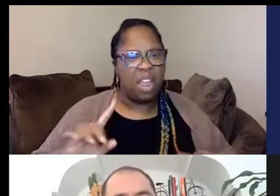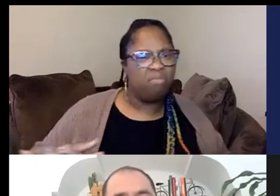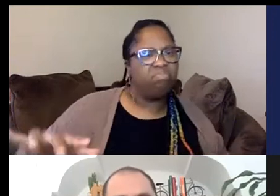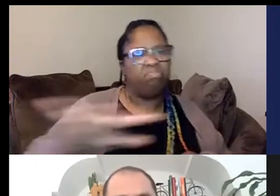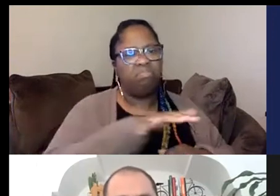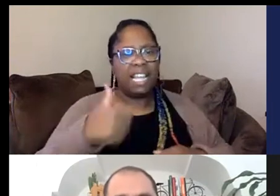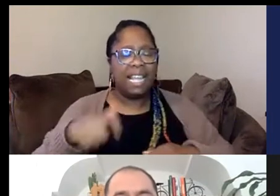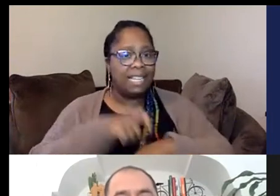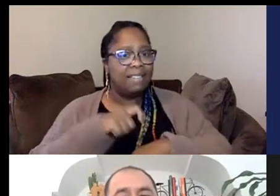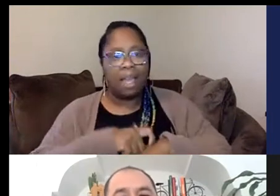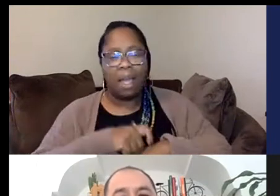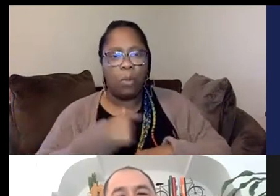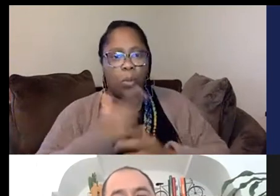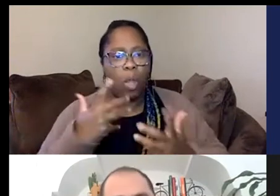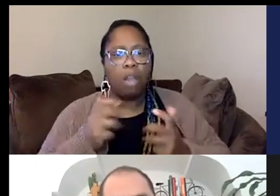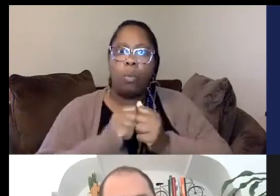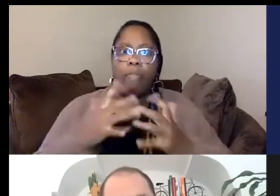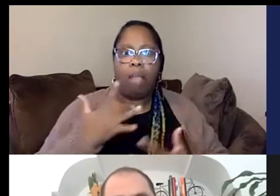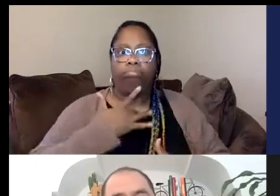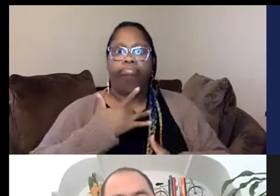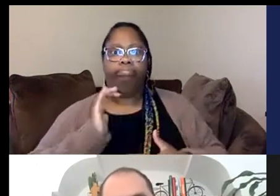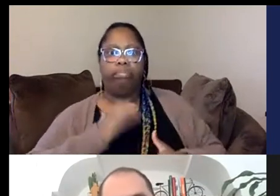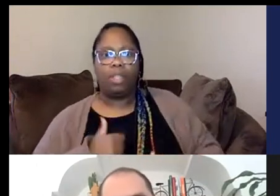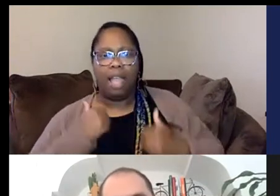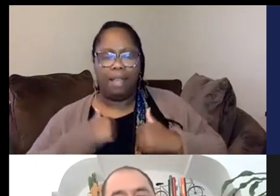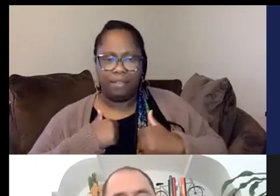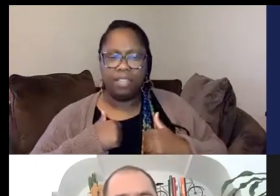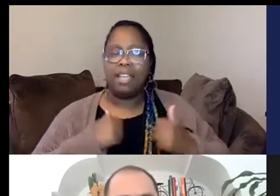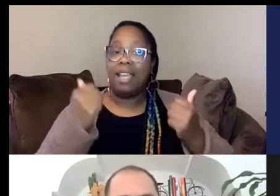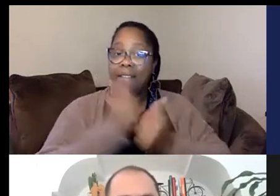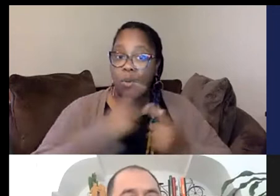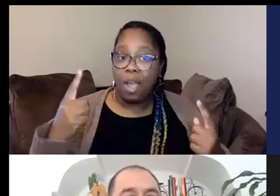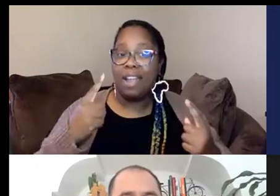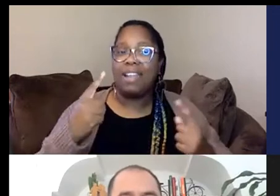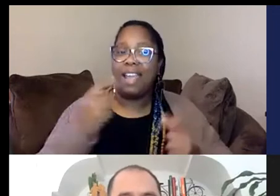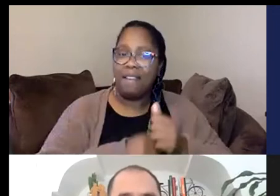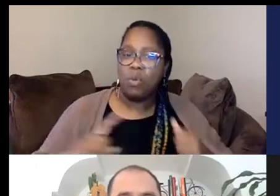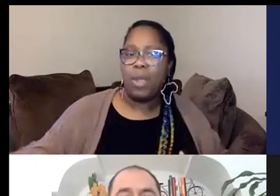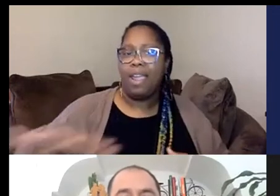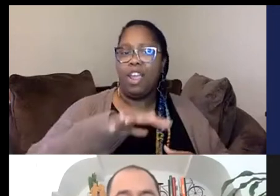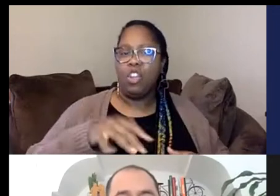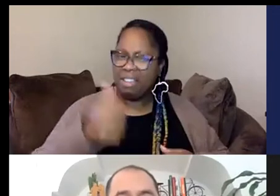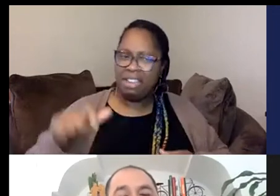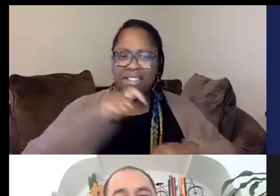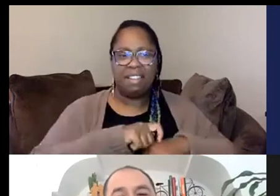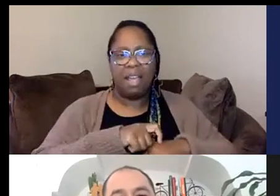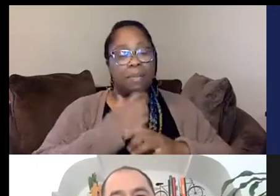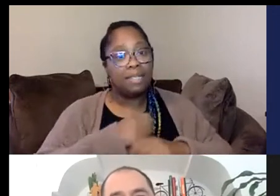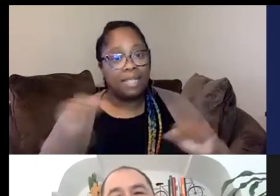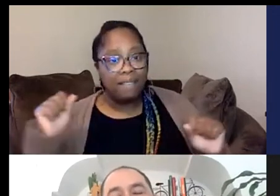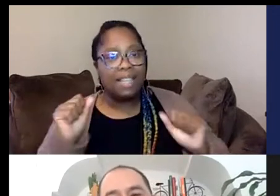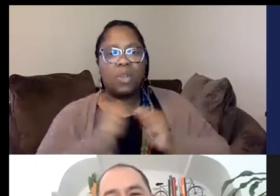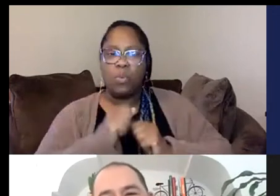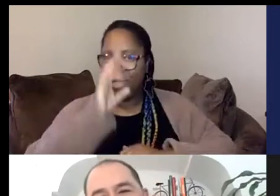we need to get there without fearing for our lives. Everyone, everywhere, anytime, safely and with